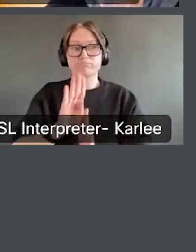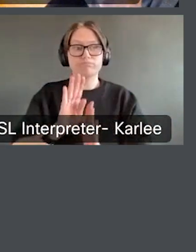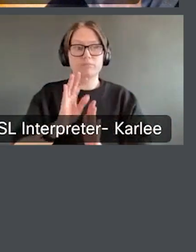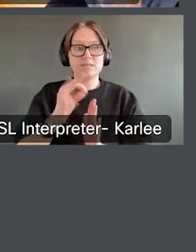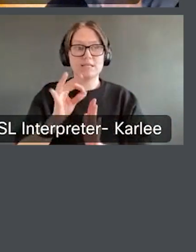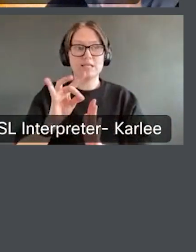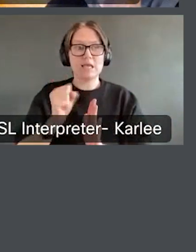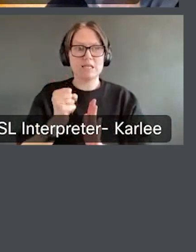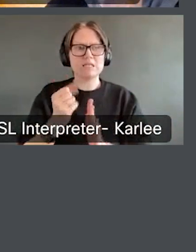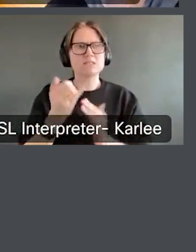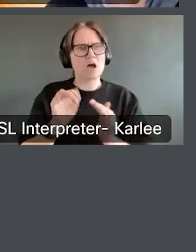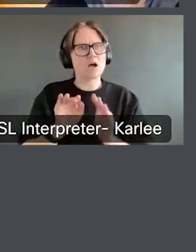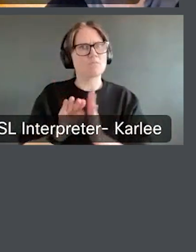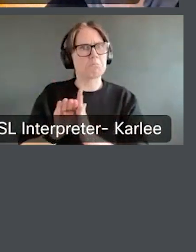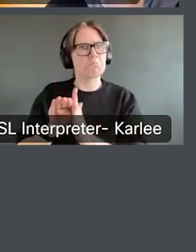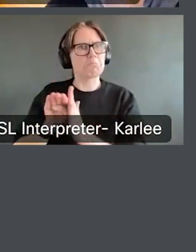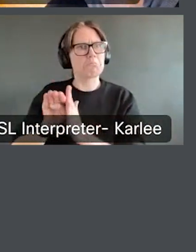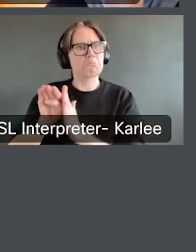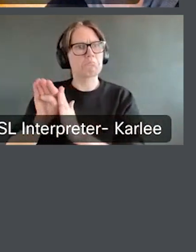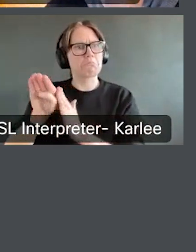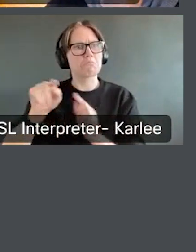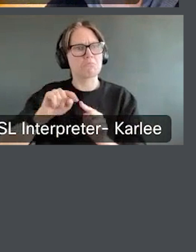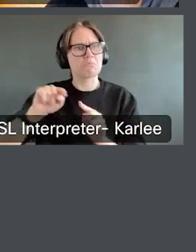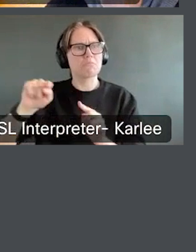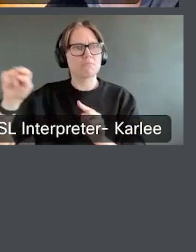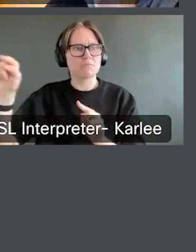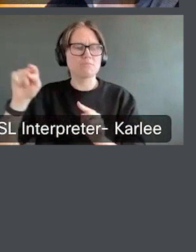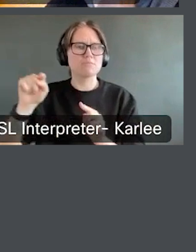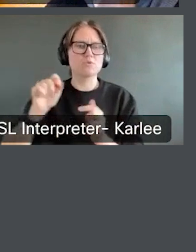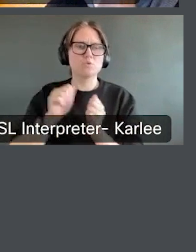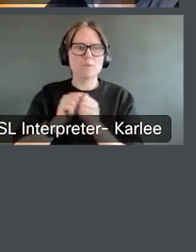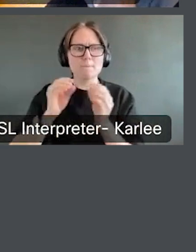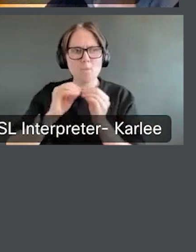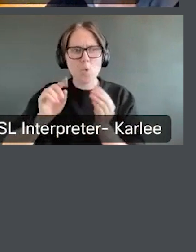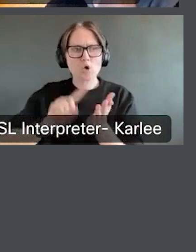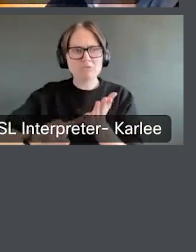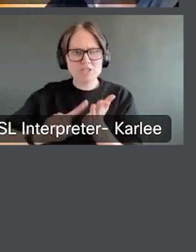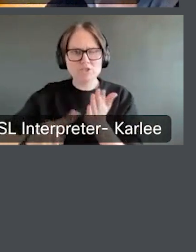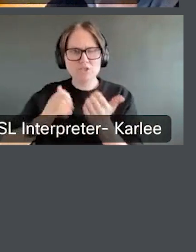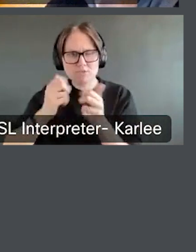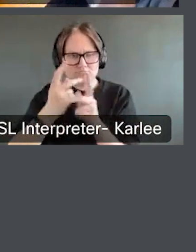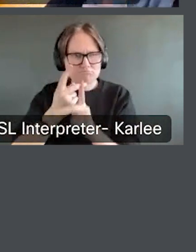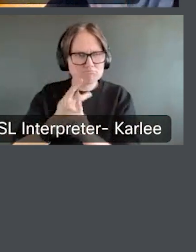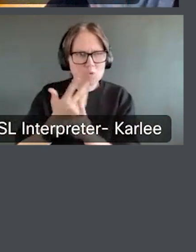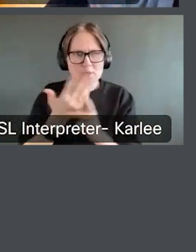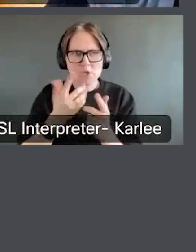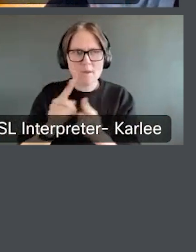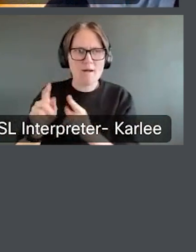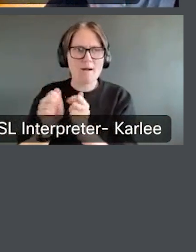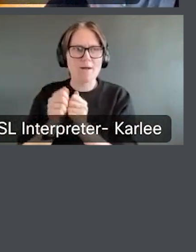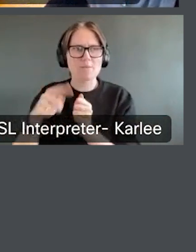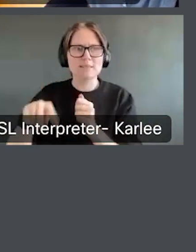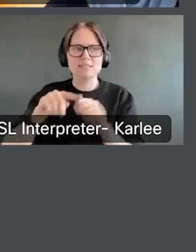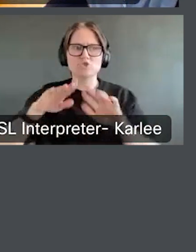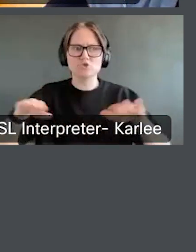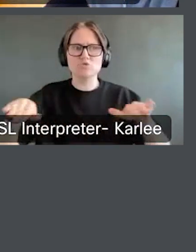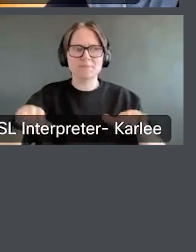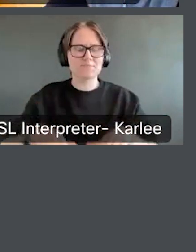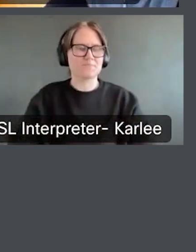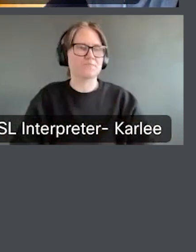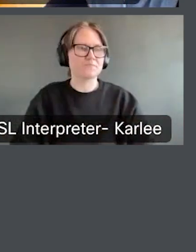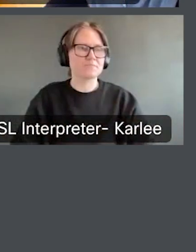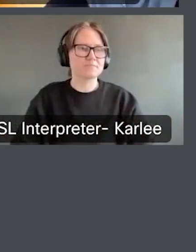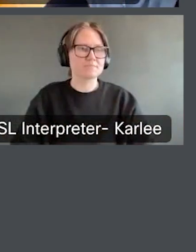increases in research and trying to figure out what is going on with these children. Just so that we're